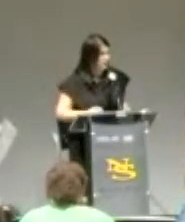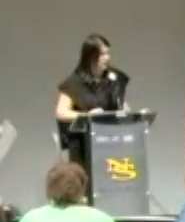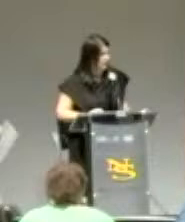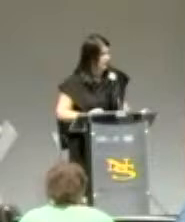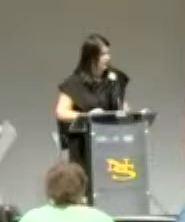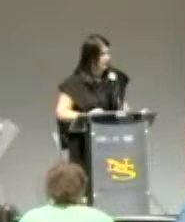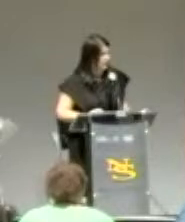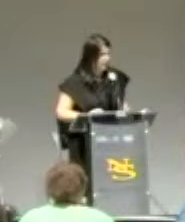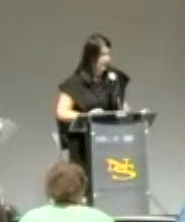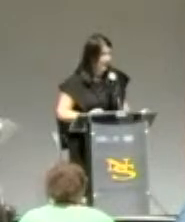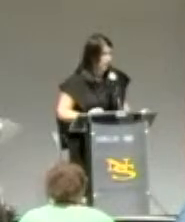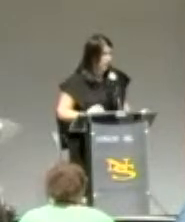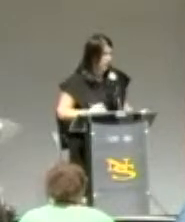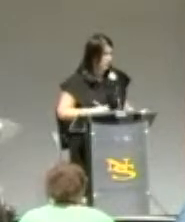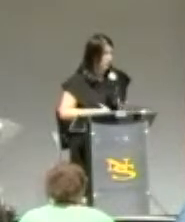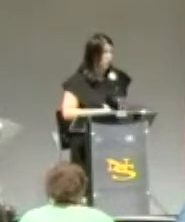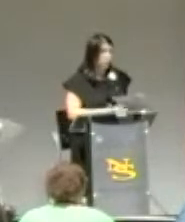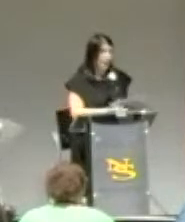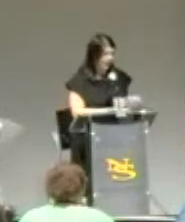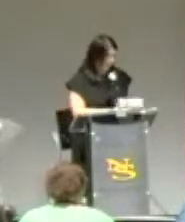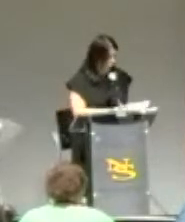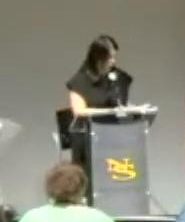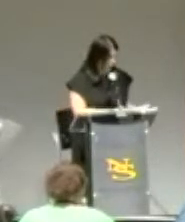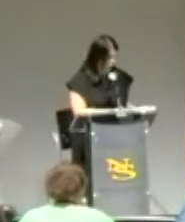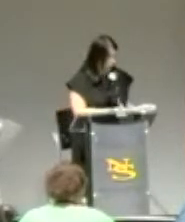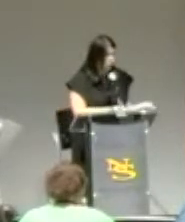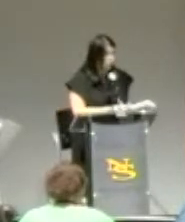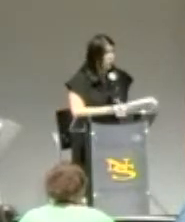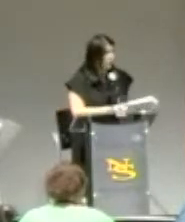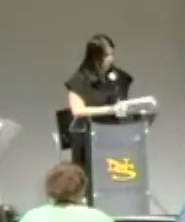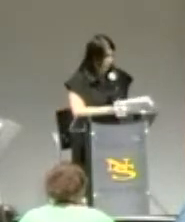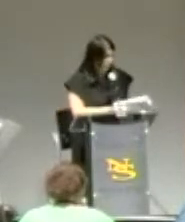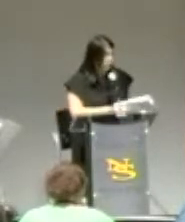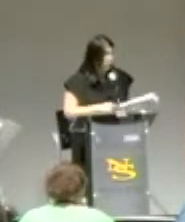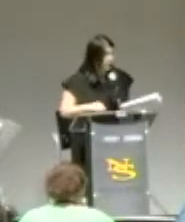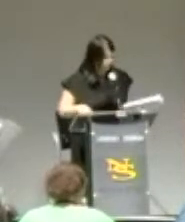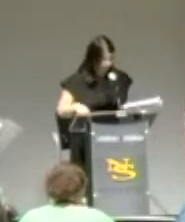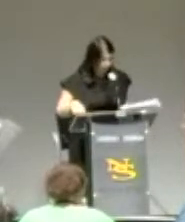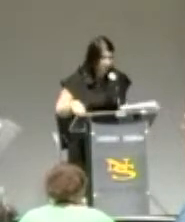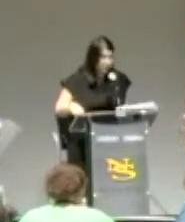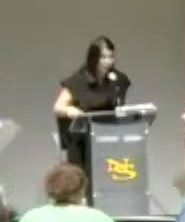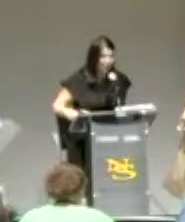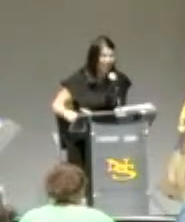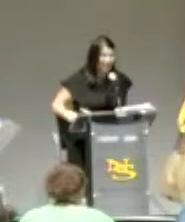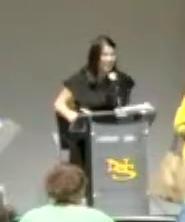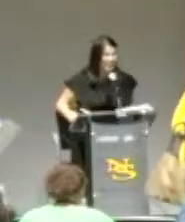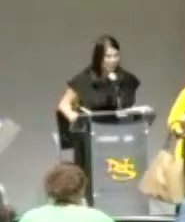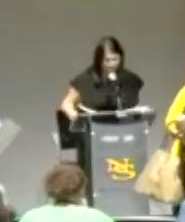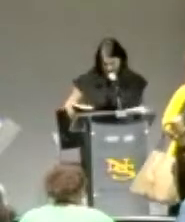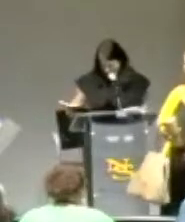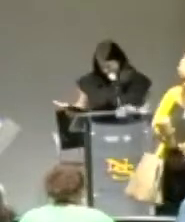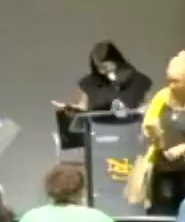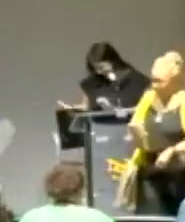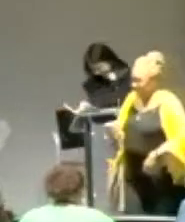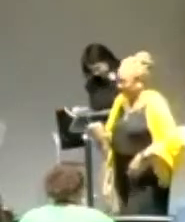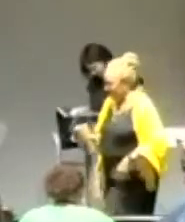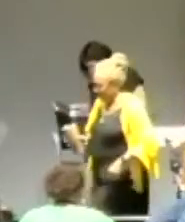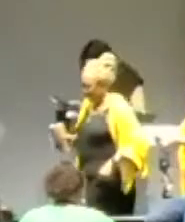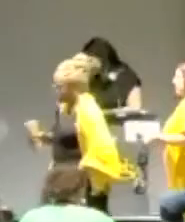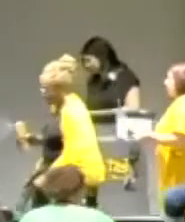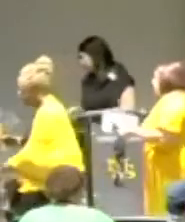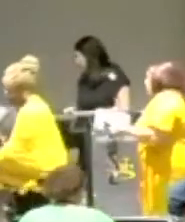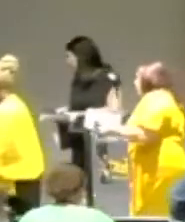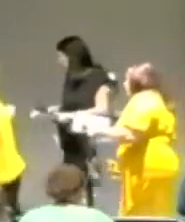at City National. So we'll be heading that way, and we'll share that with you as soon as that publishes as well. Thank you so much.